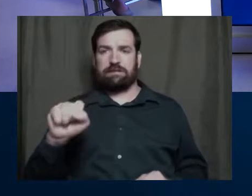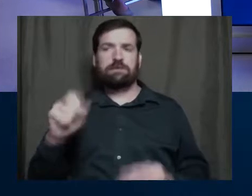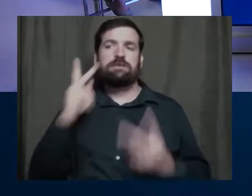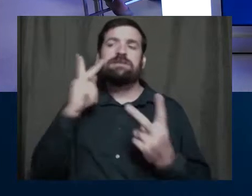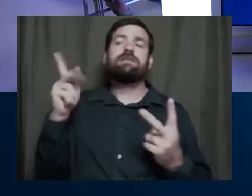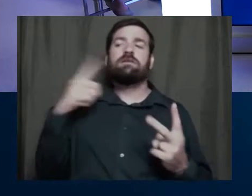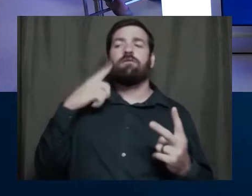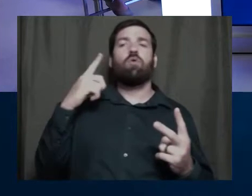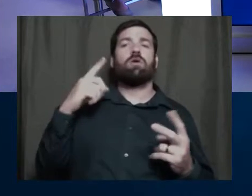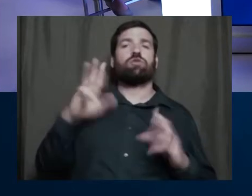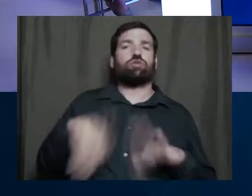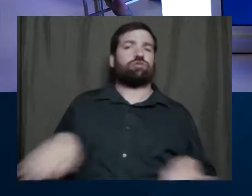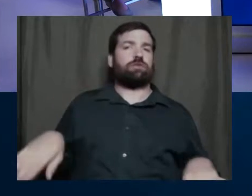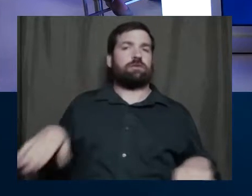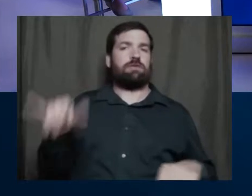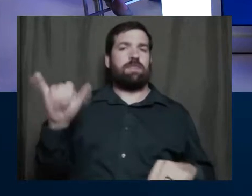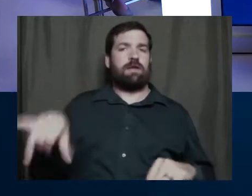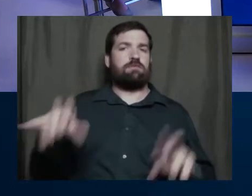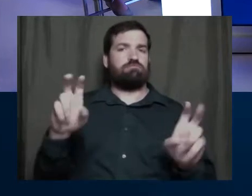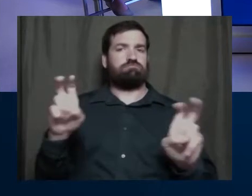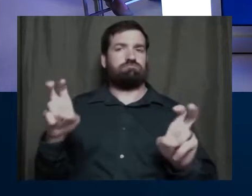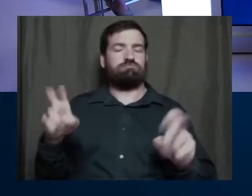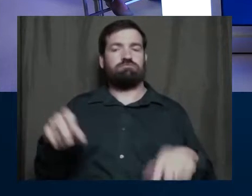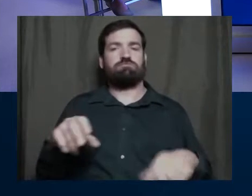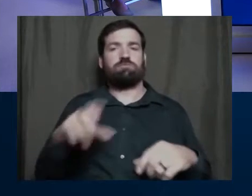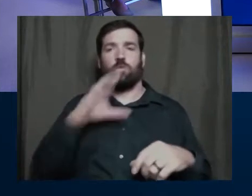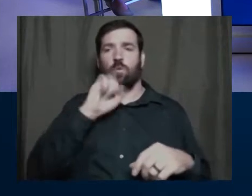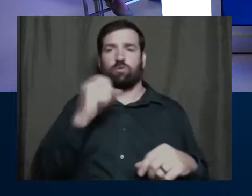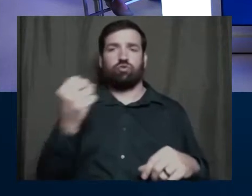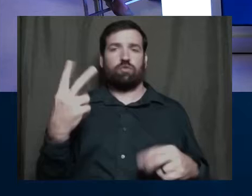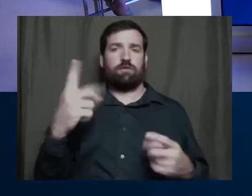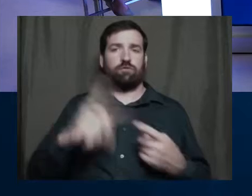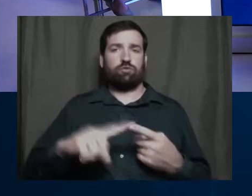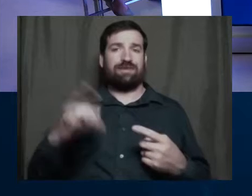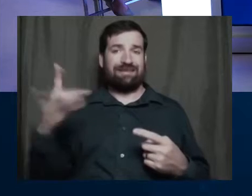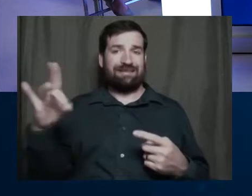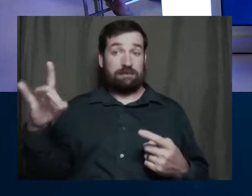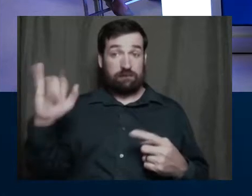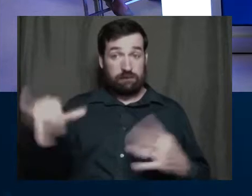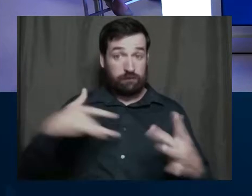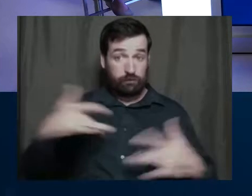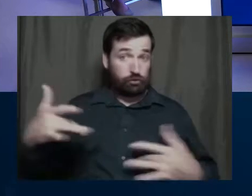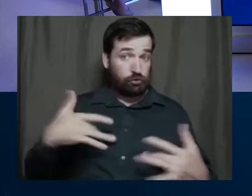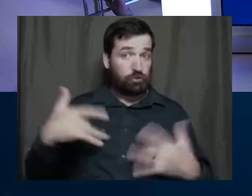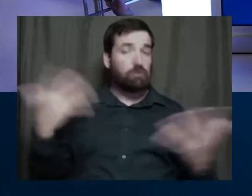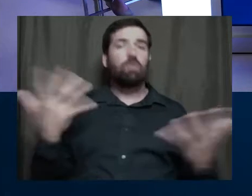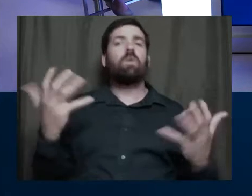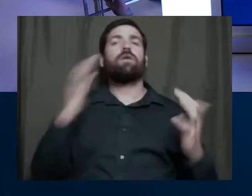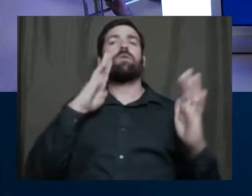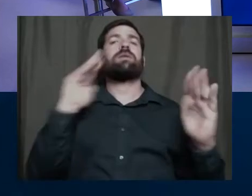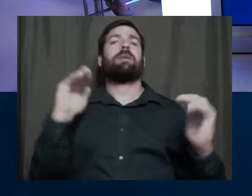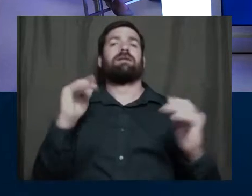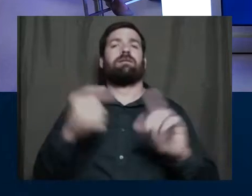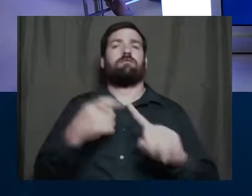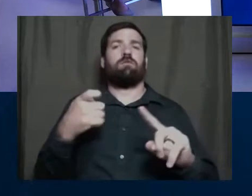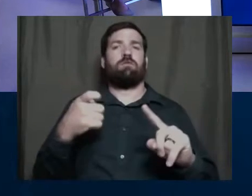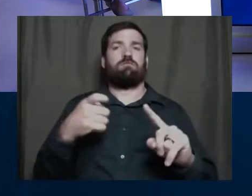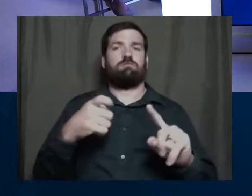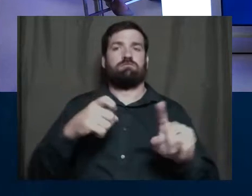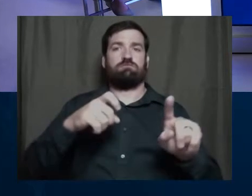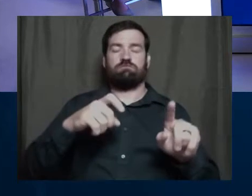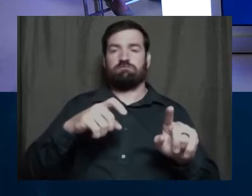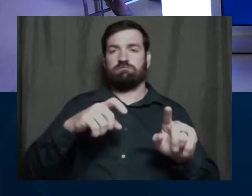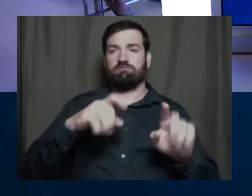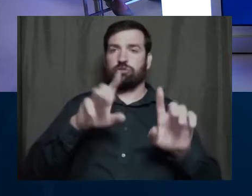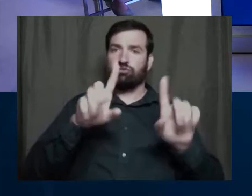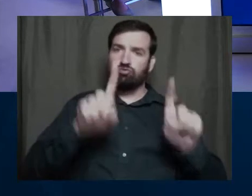children between 12 and 18? Has that been a concern, and what do you anticipate coming about from the trials and things of that nature as far as